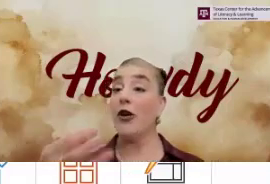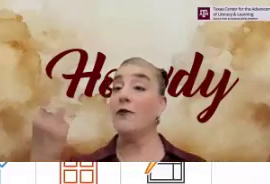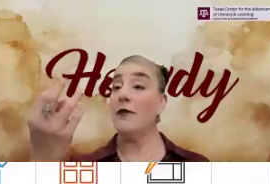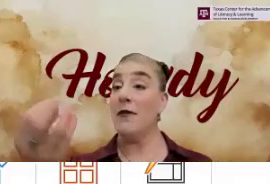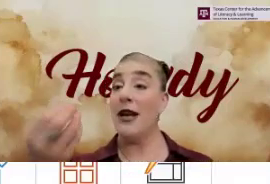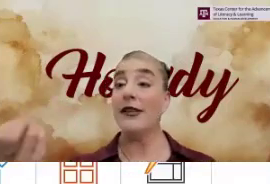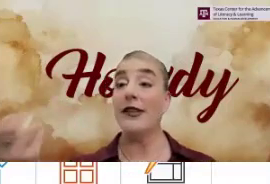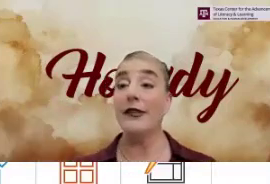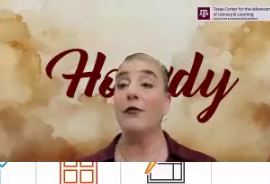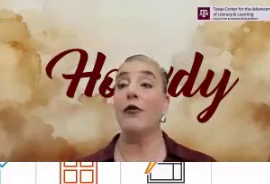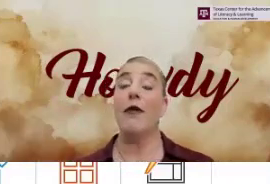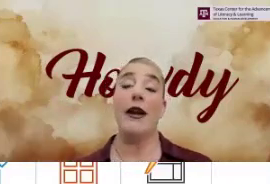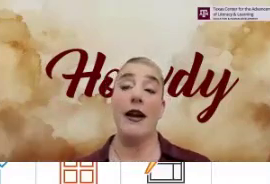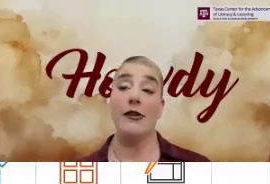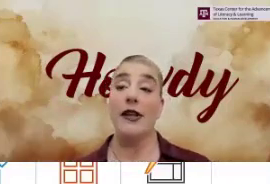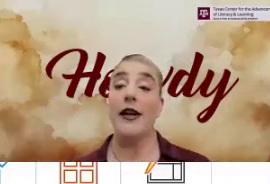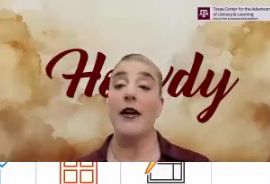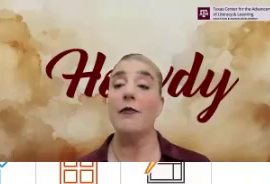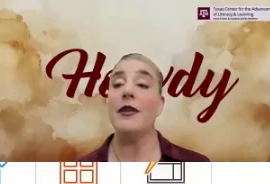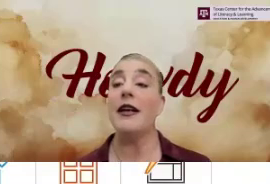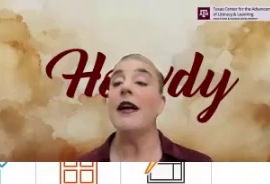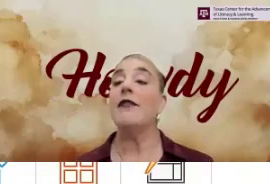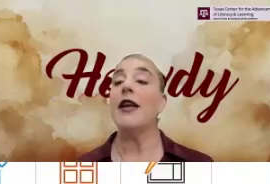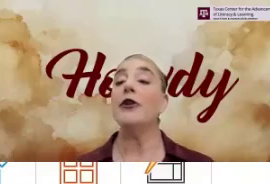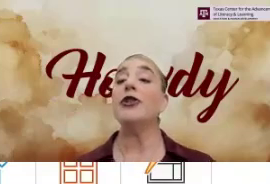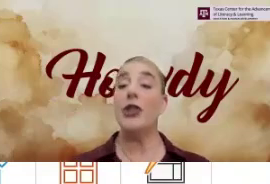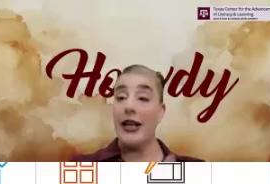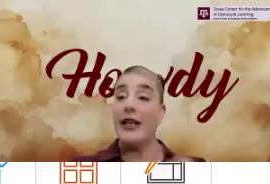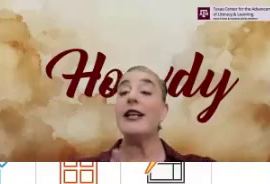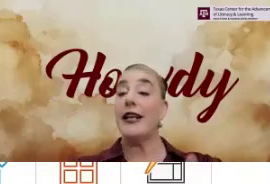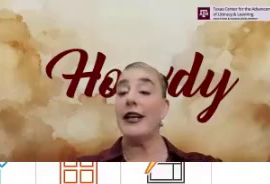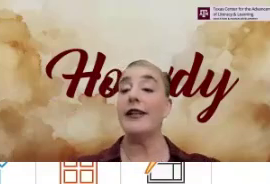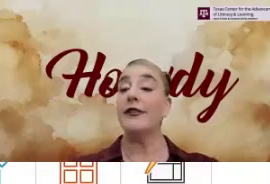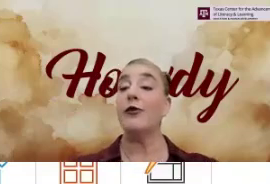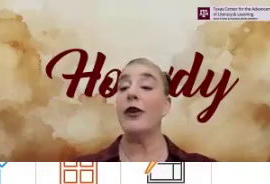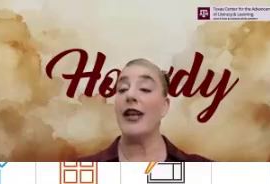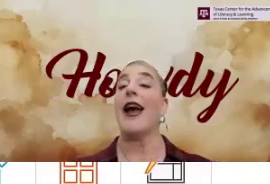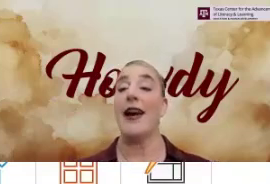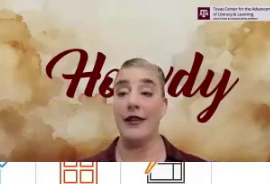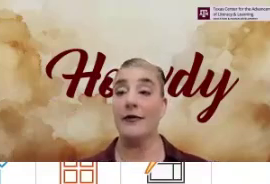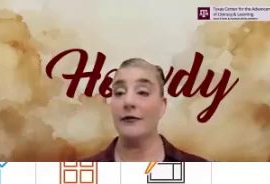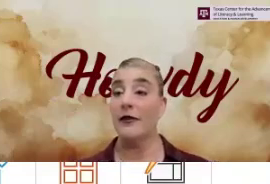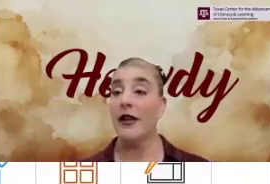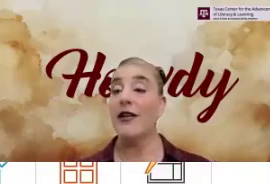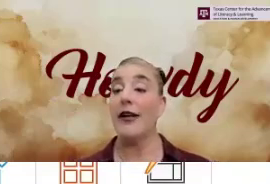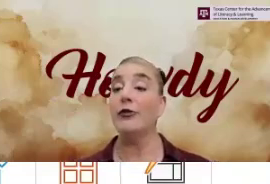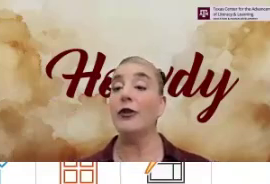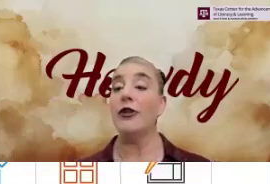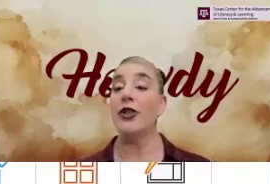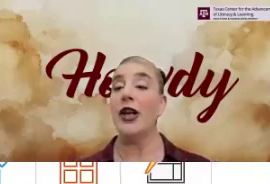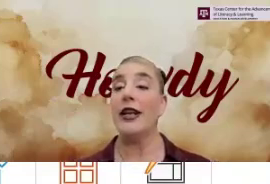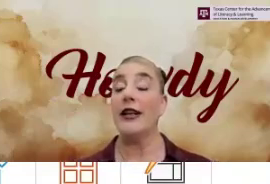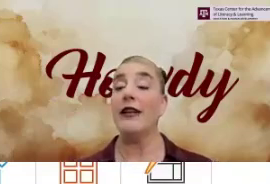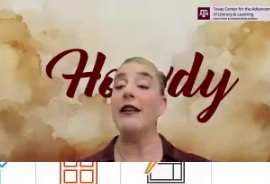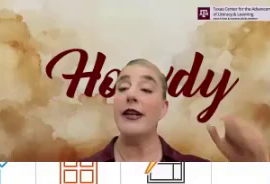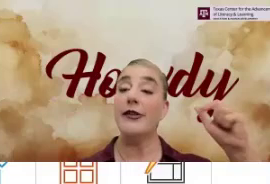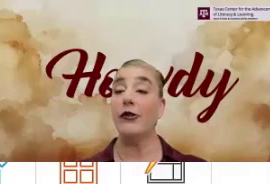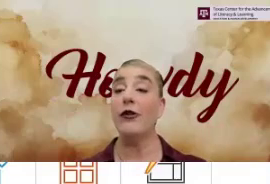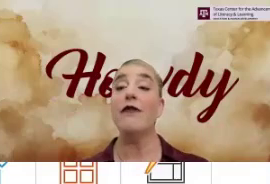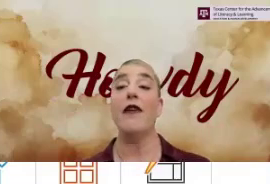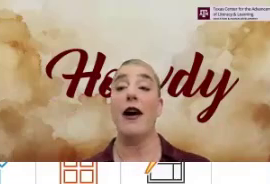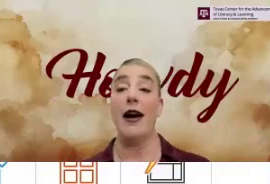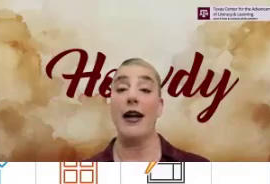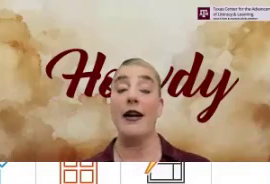a document made accessible by an outside company, they are checking against WCAG. That's what they're checking. And